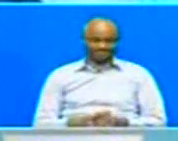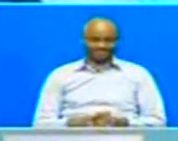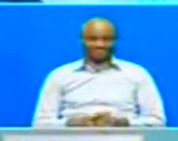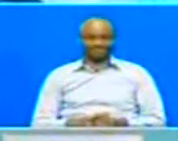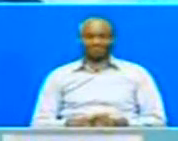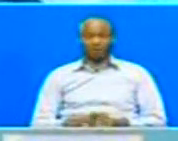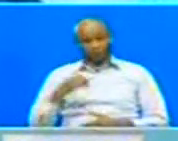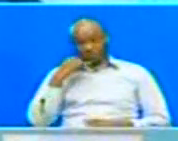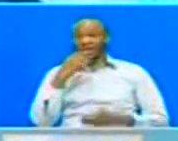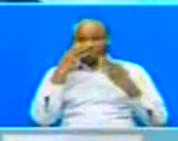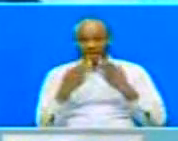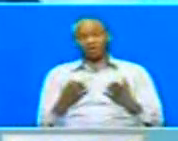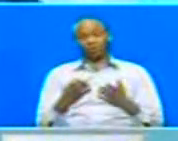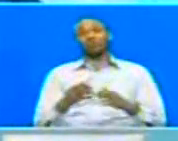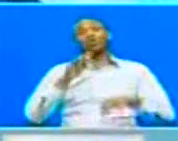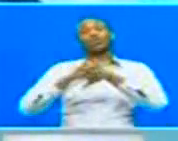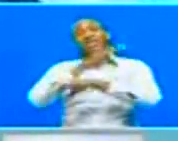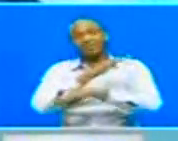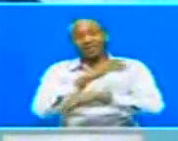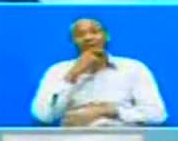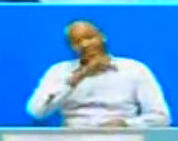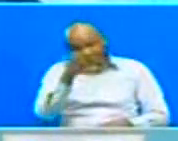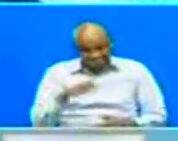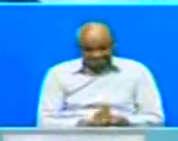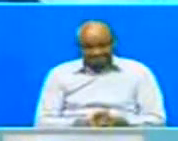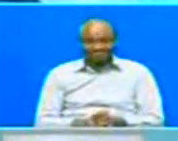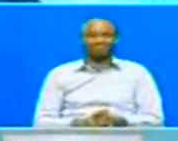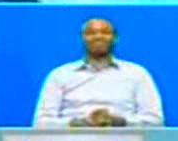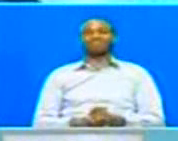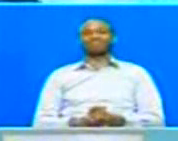Thanks, Yvonne, and good evening, gentlemen. Evening.